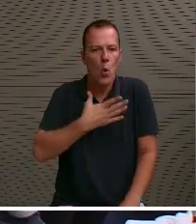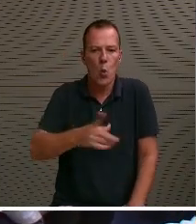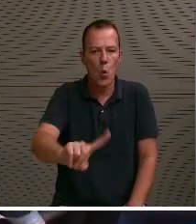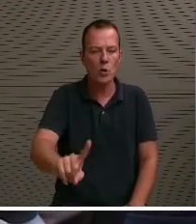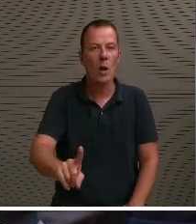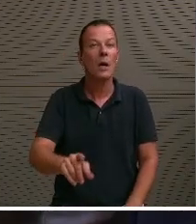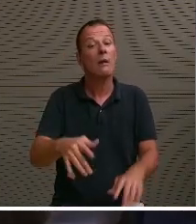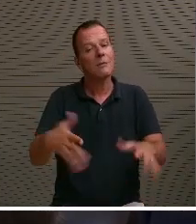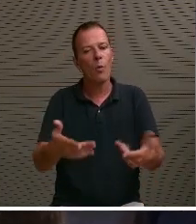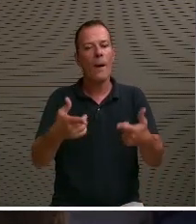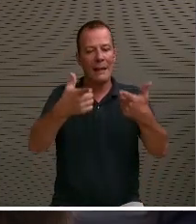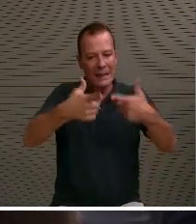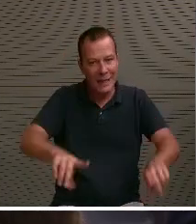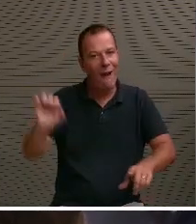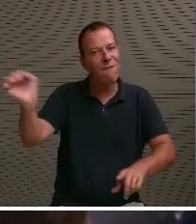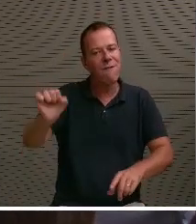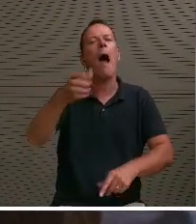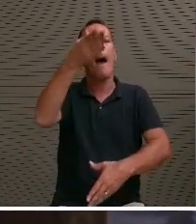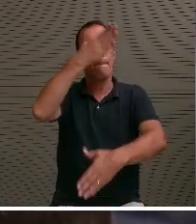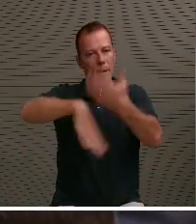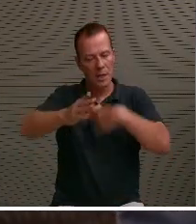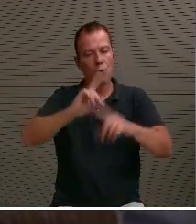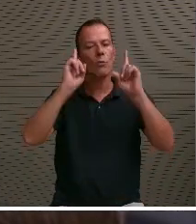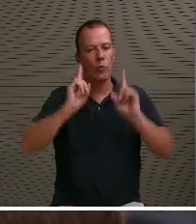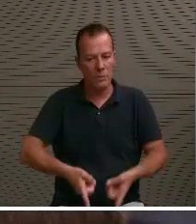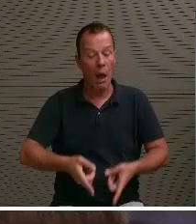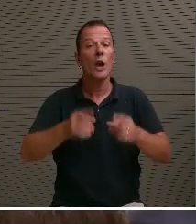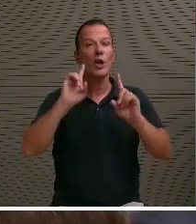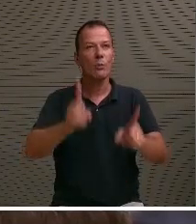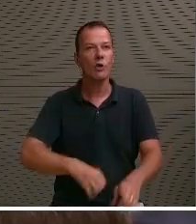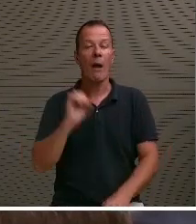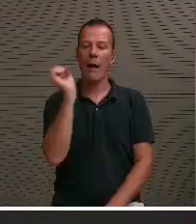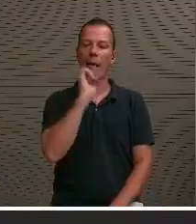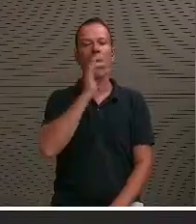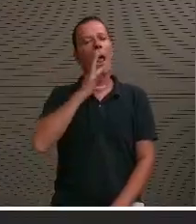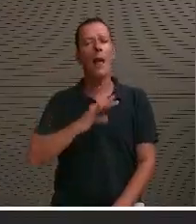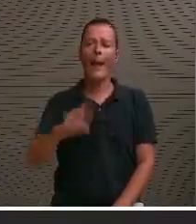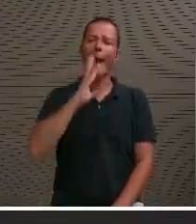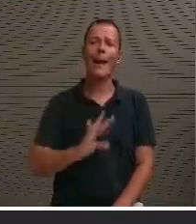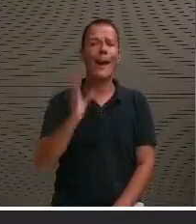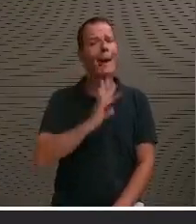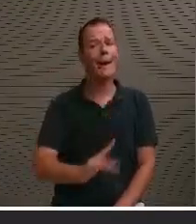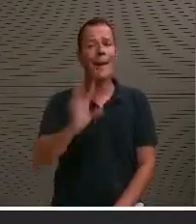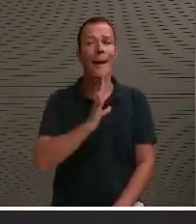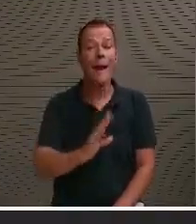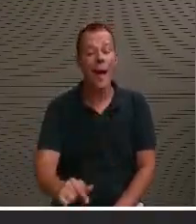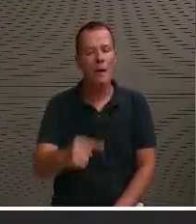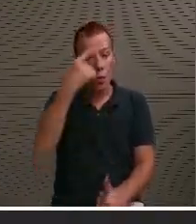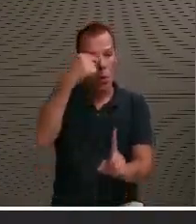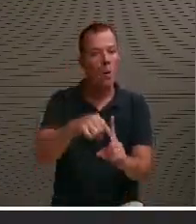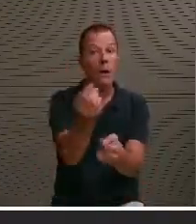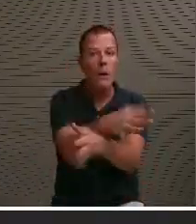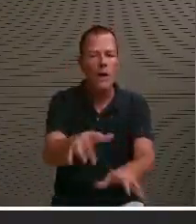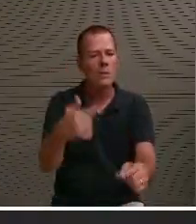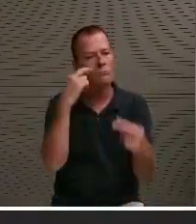the language, and started singing songs in Lingala to attract children to be more close of